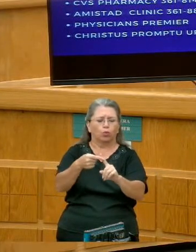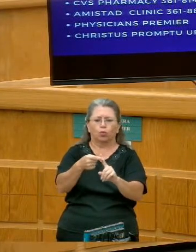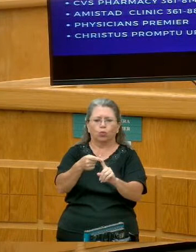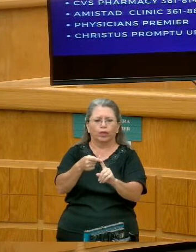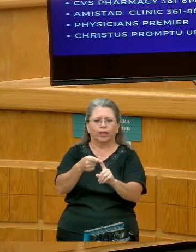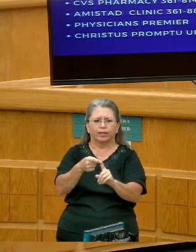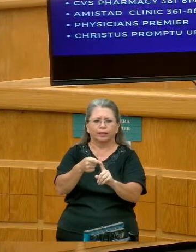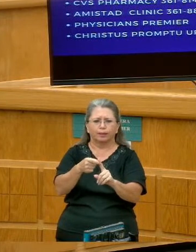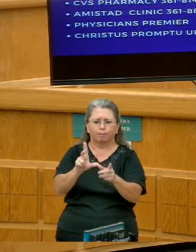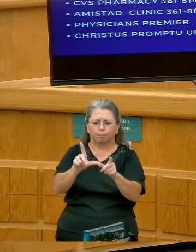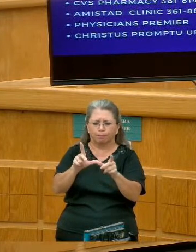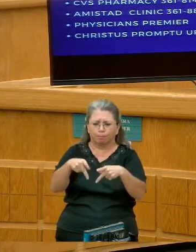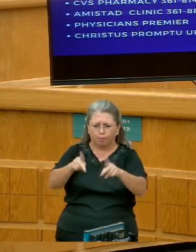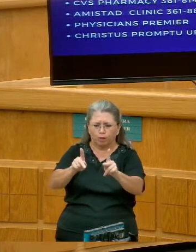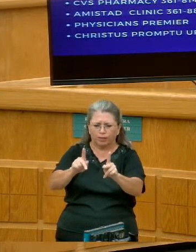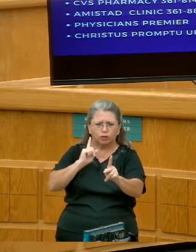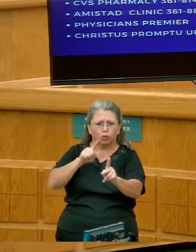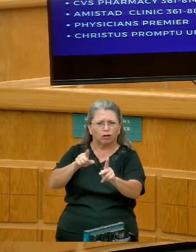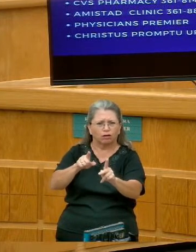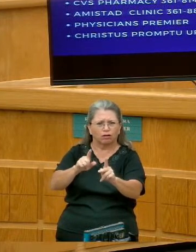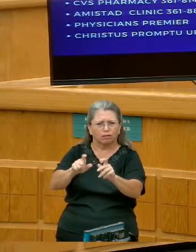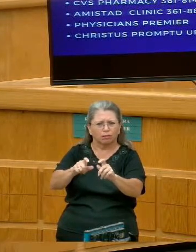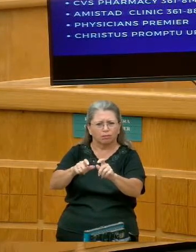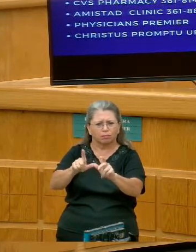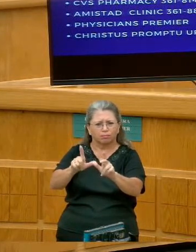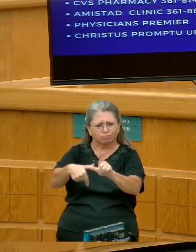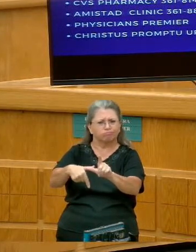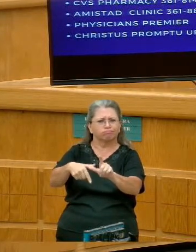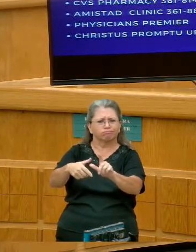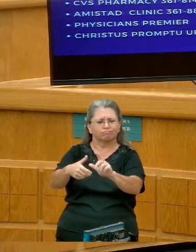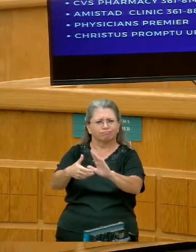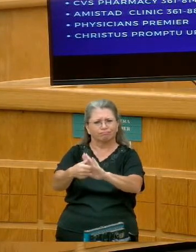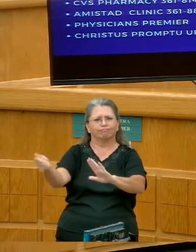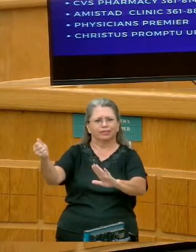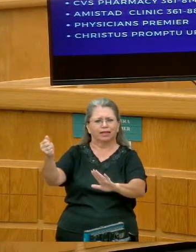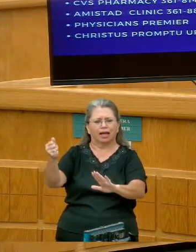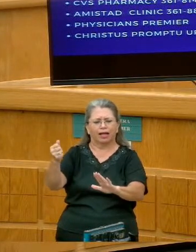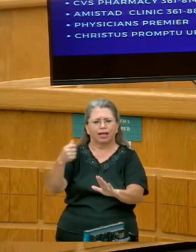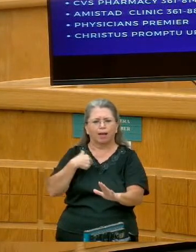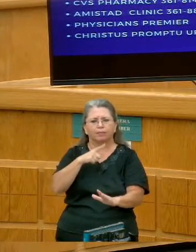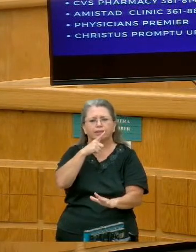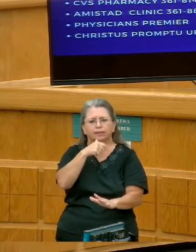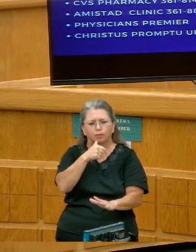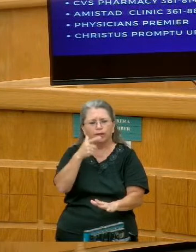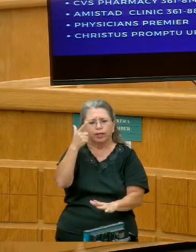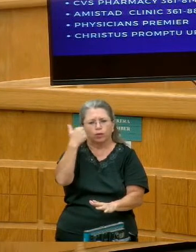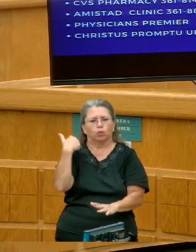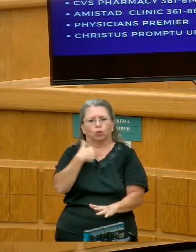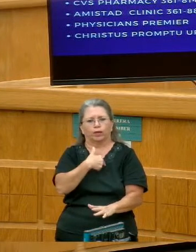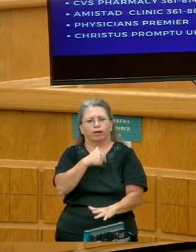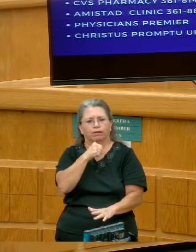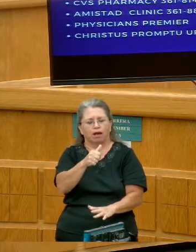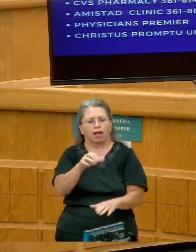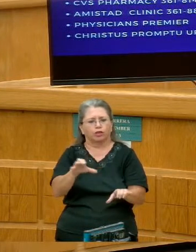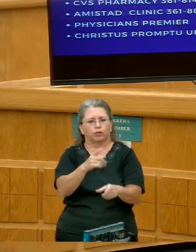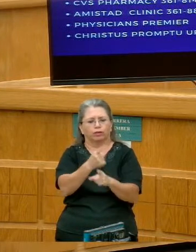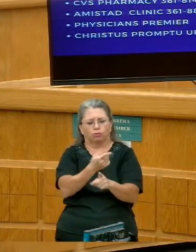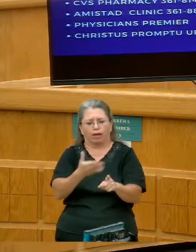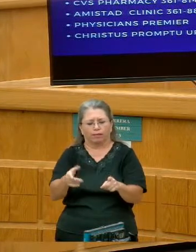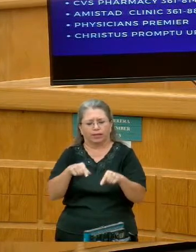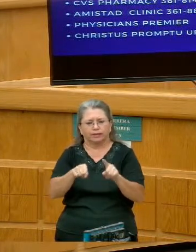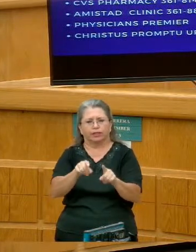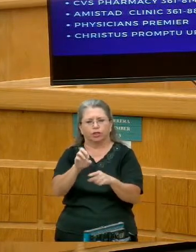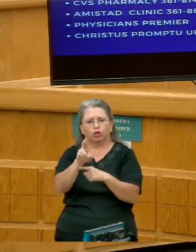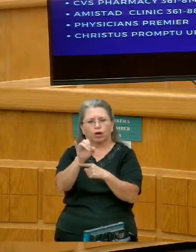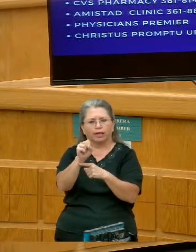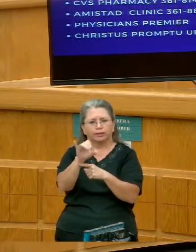I'm disappointed because these are the things that we don't do when we're in crisis. And so I am going to